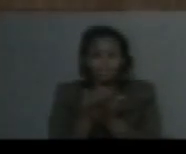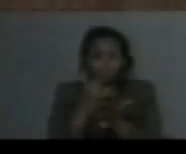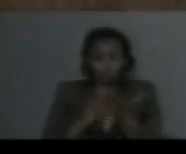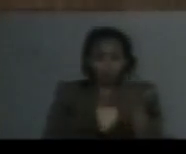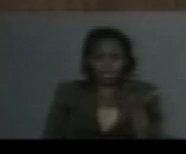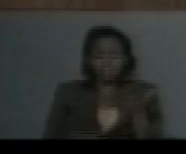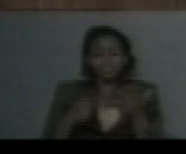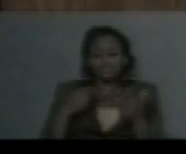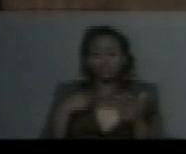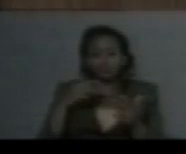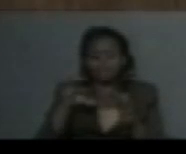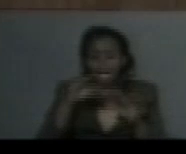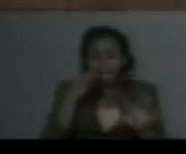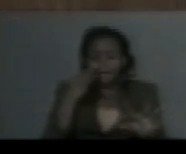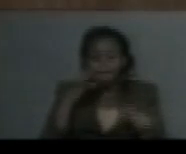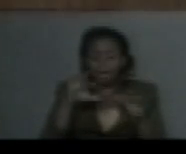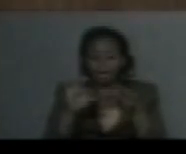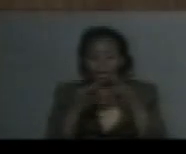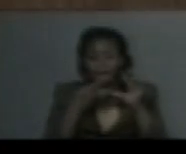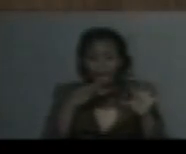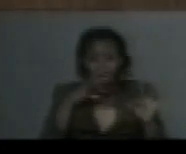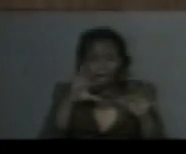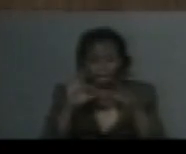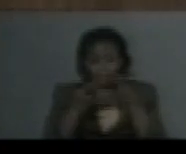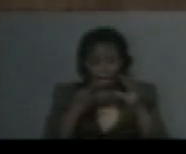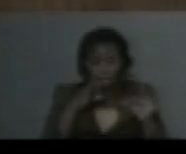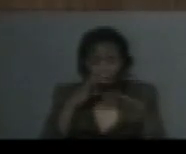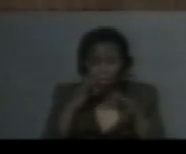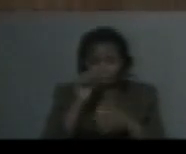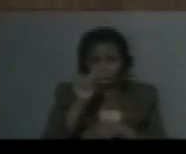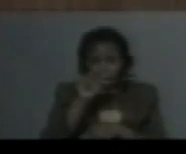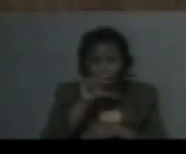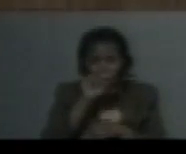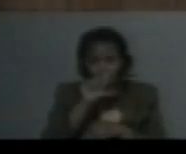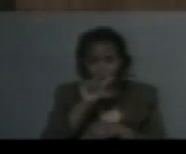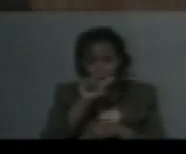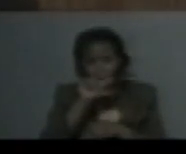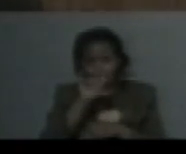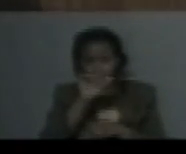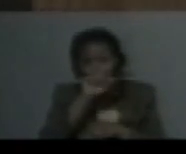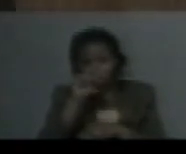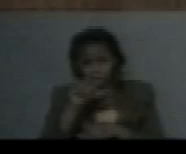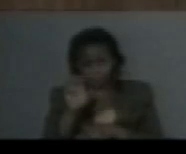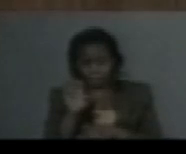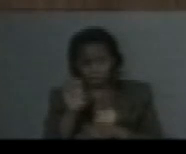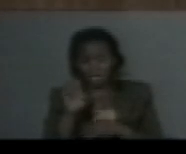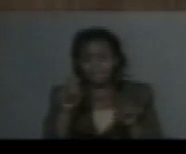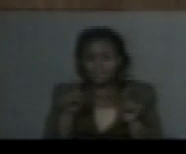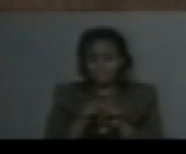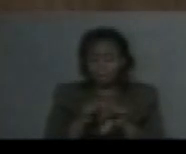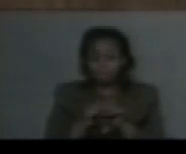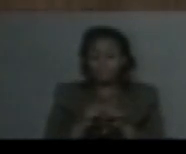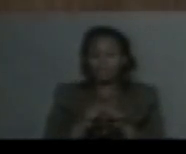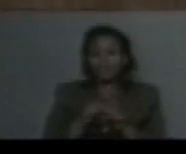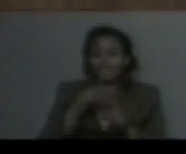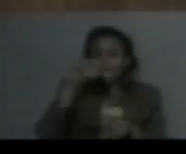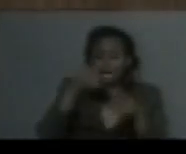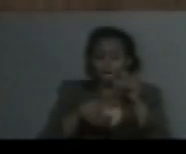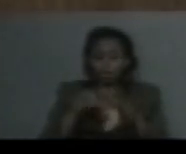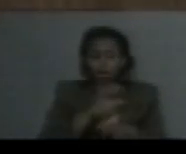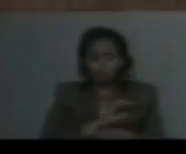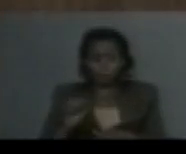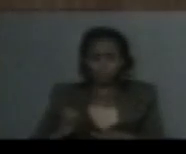be analyzed. And to the extent that the Electoral Commission has filed its